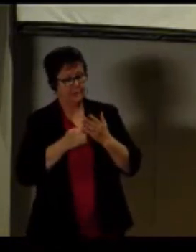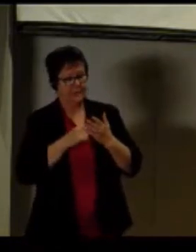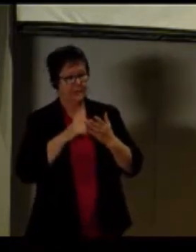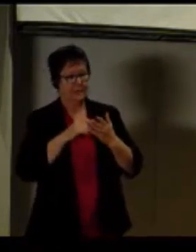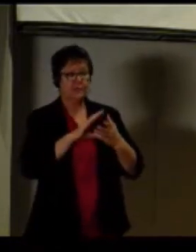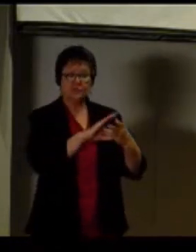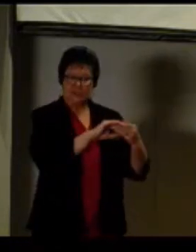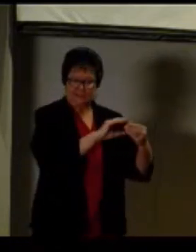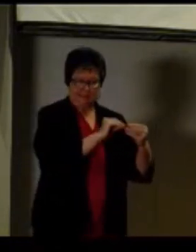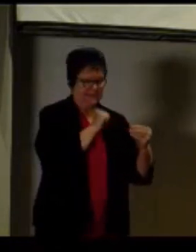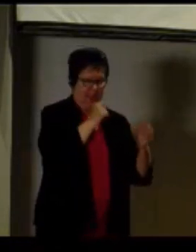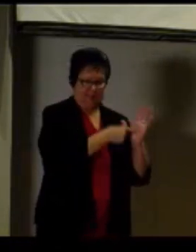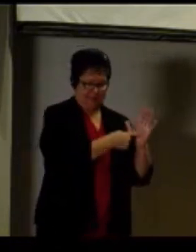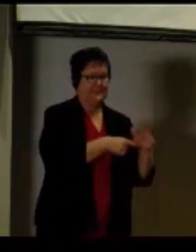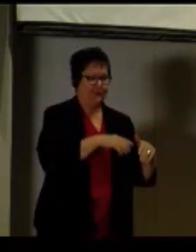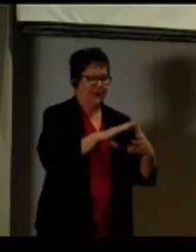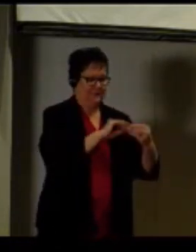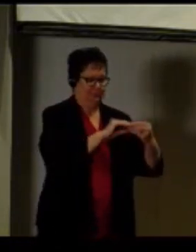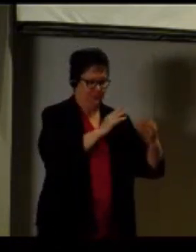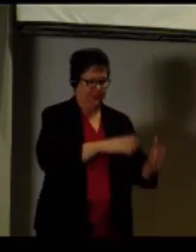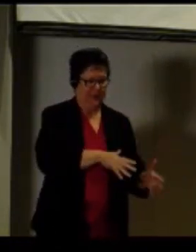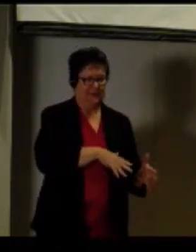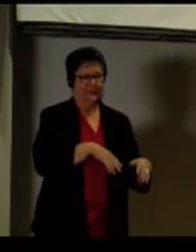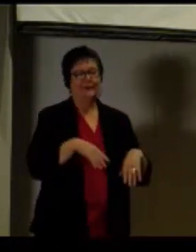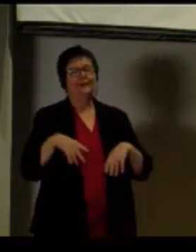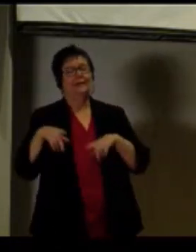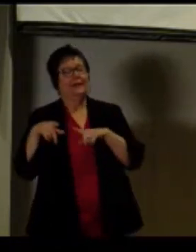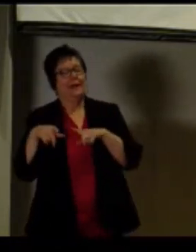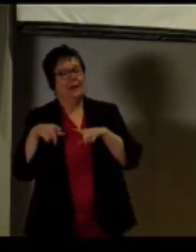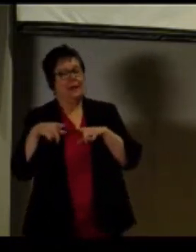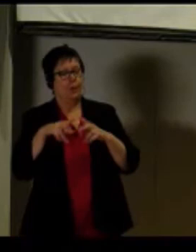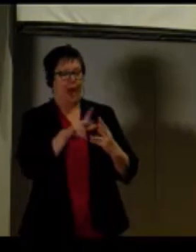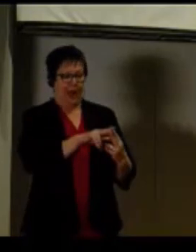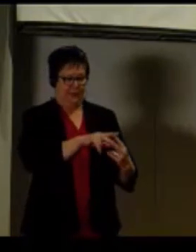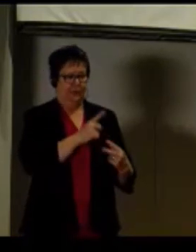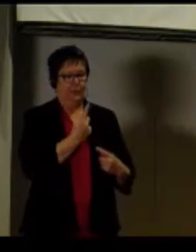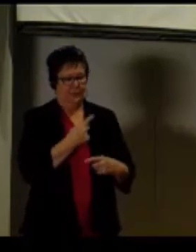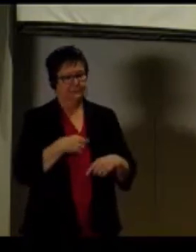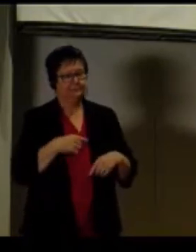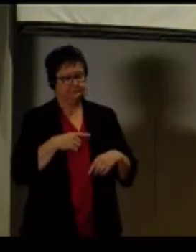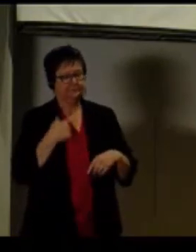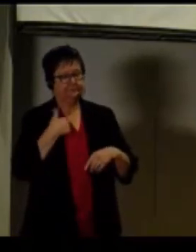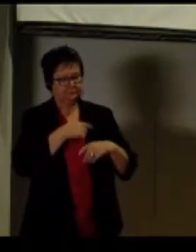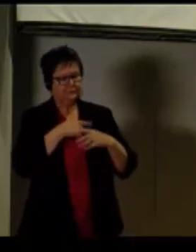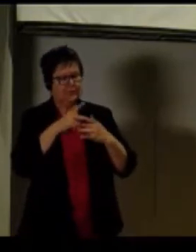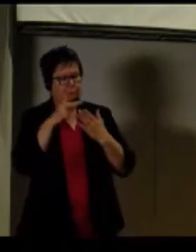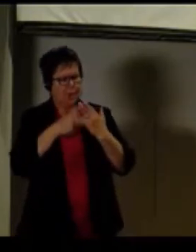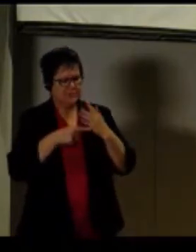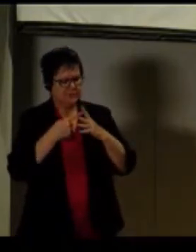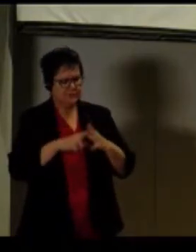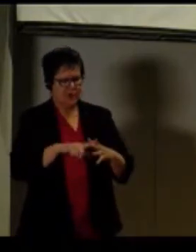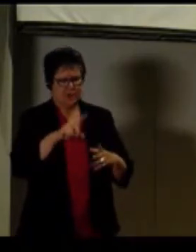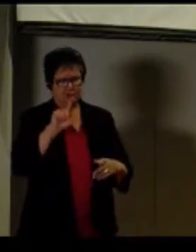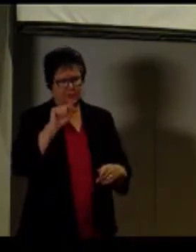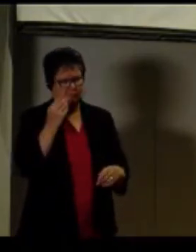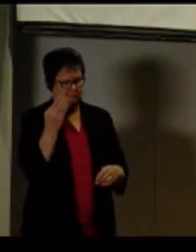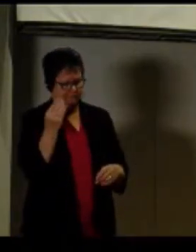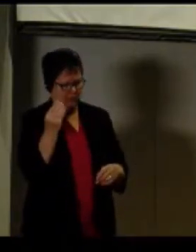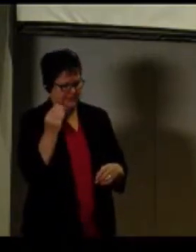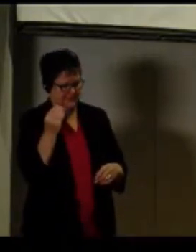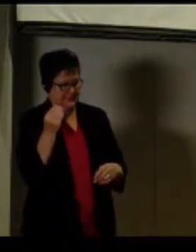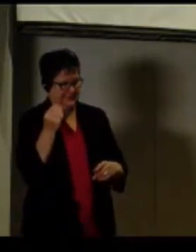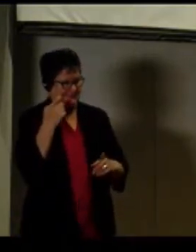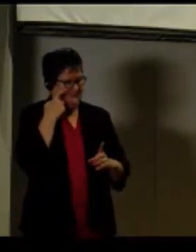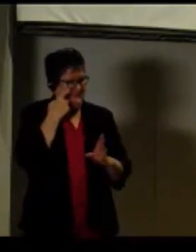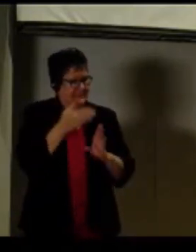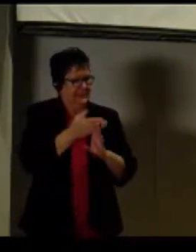huge digitization project we had at the Cooper Hewitt, which started in late 2014. And all this was right